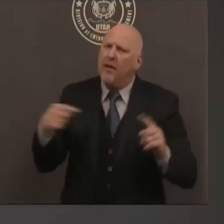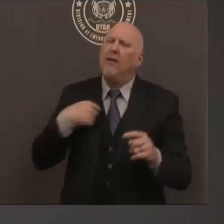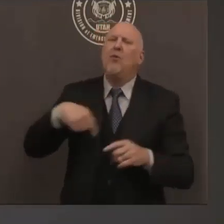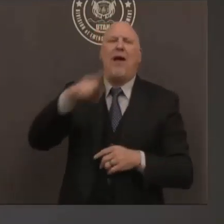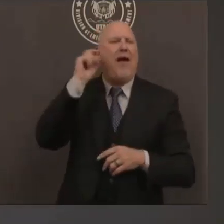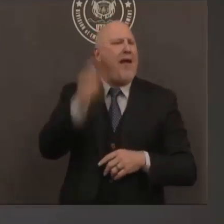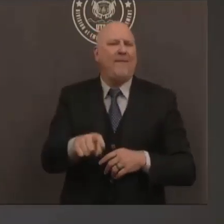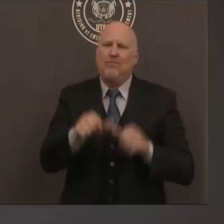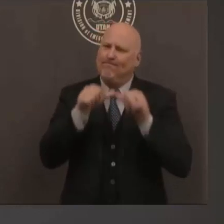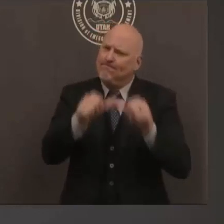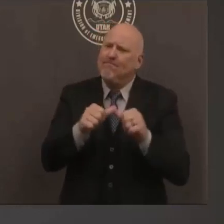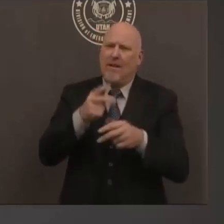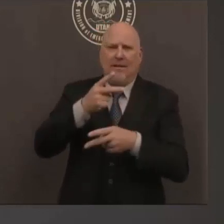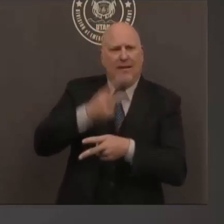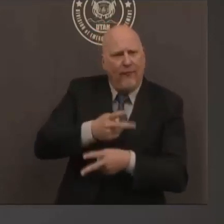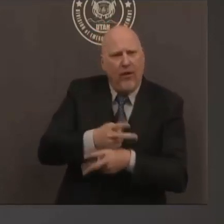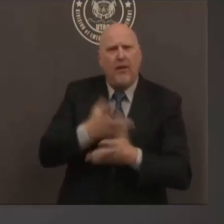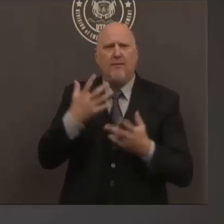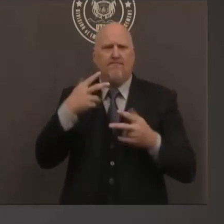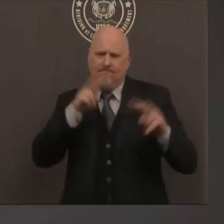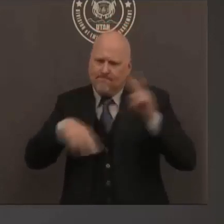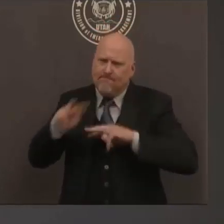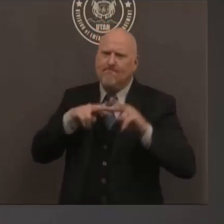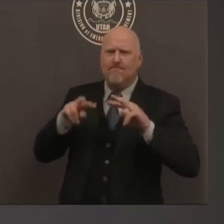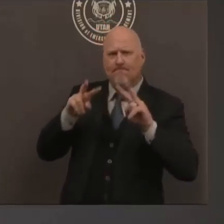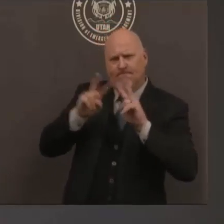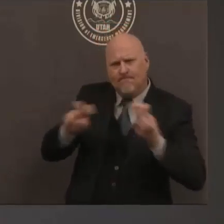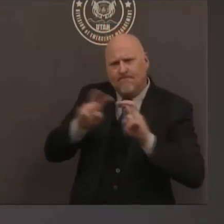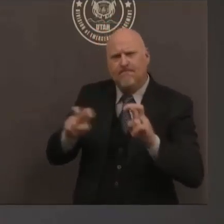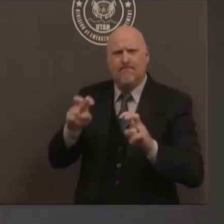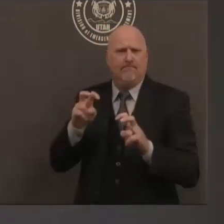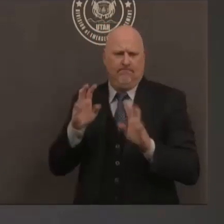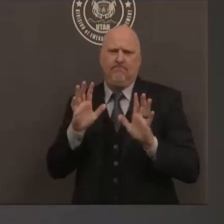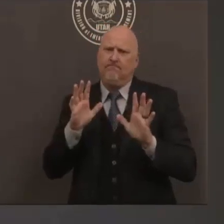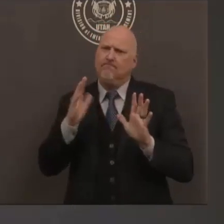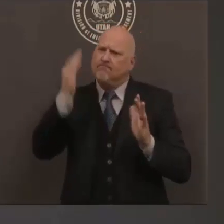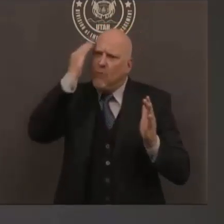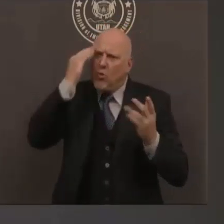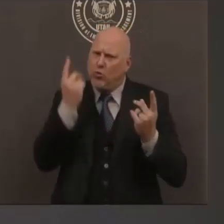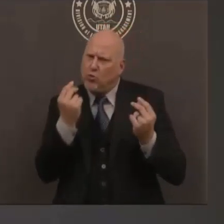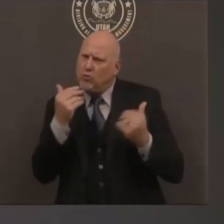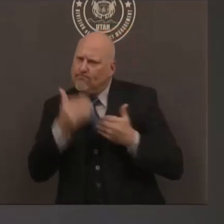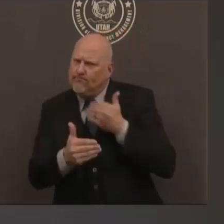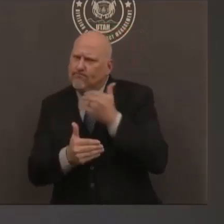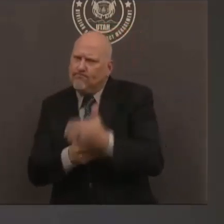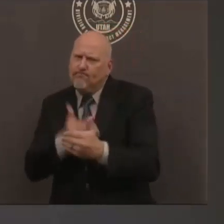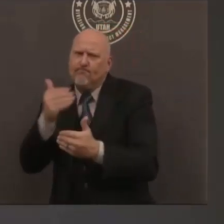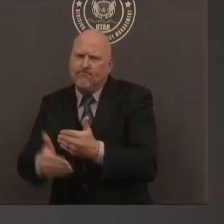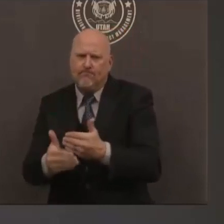that we continue to trend in this correct direction. Now, I've had a couple of questions, as I mentioned.